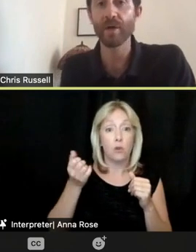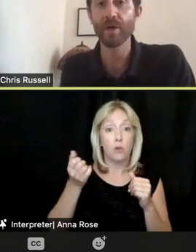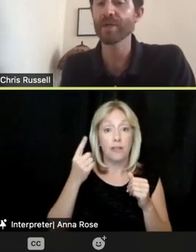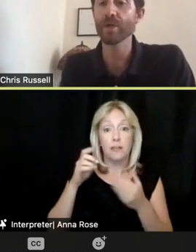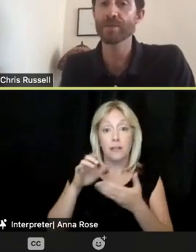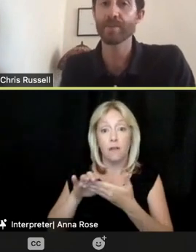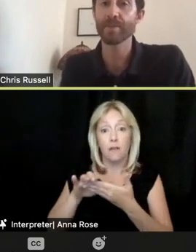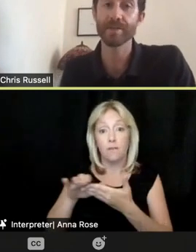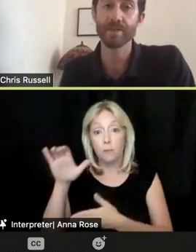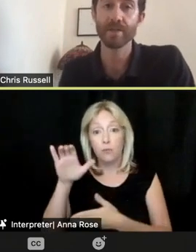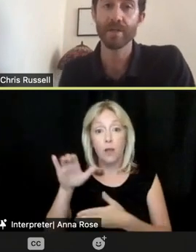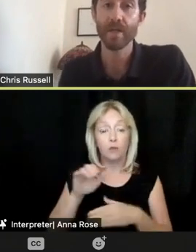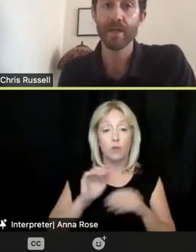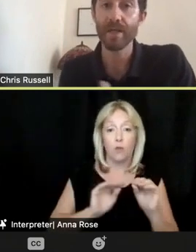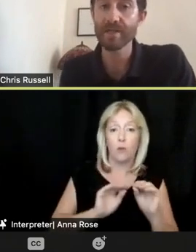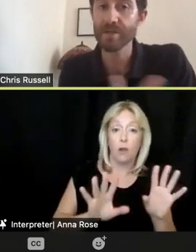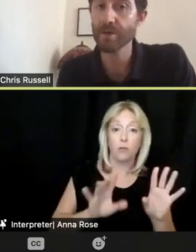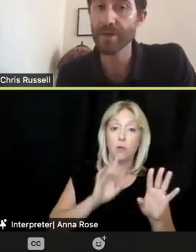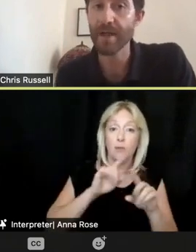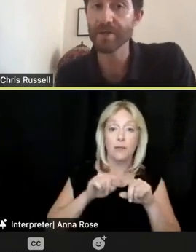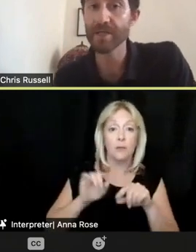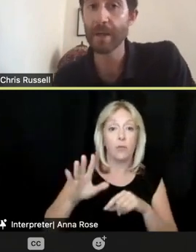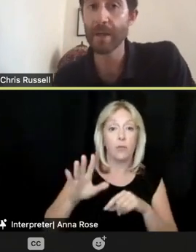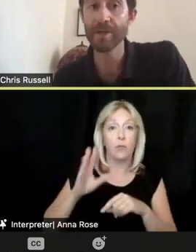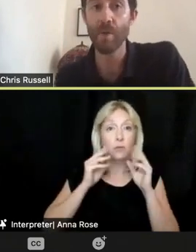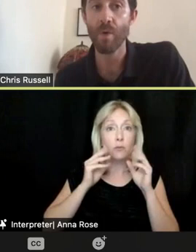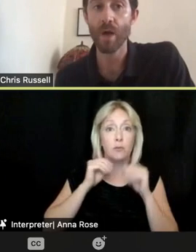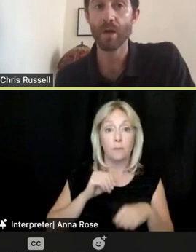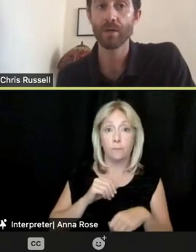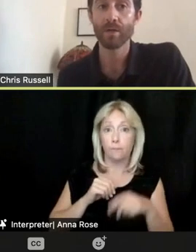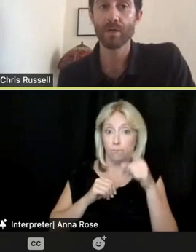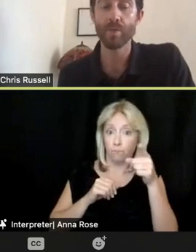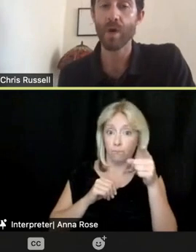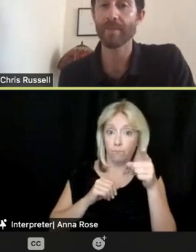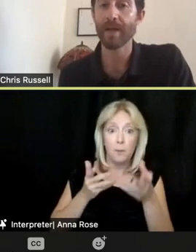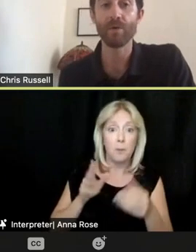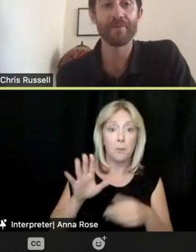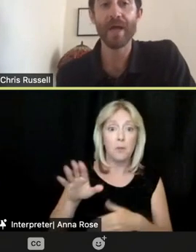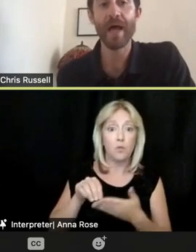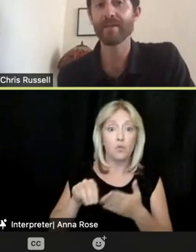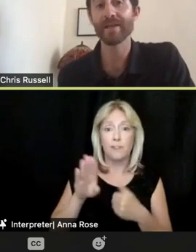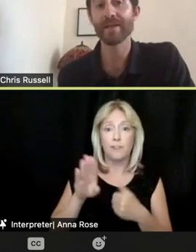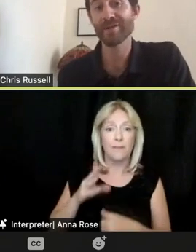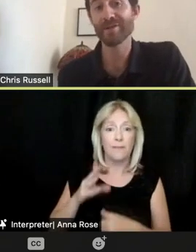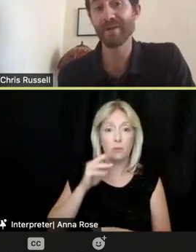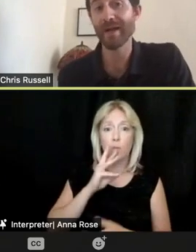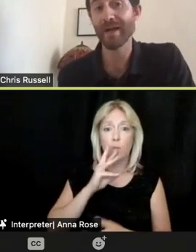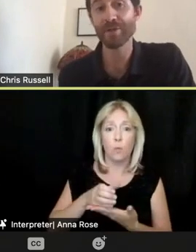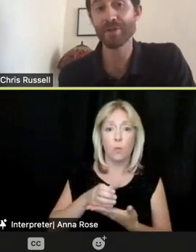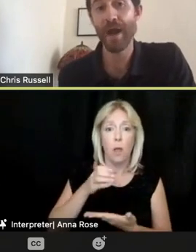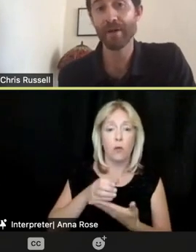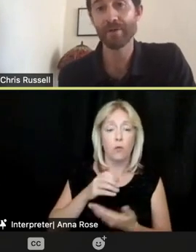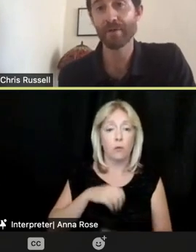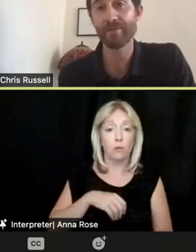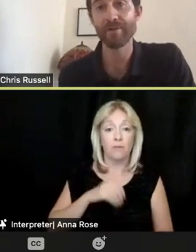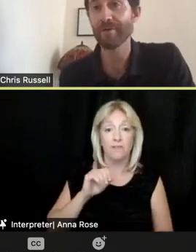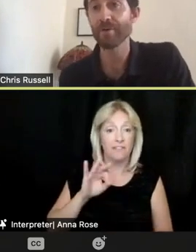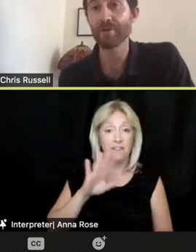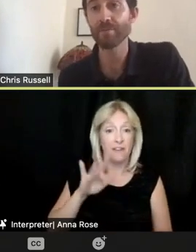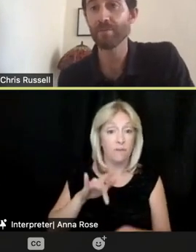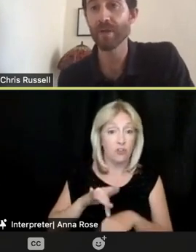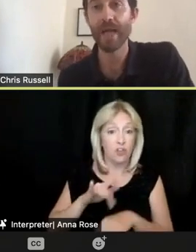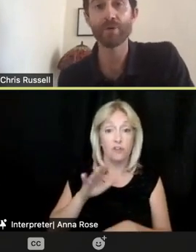their individual experiences. Is this your child's experience with water, this water bottle? Well, if not, then it's actually very abstract